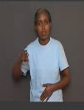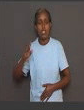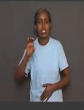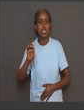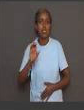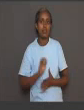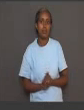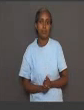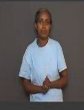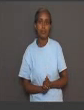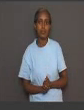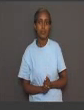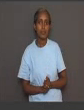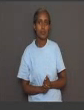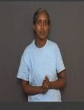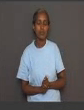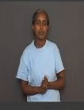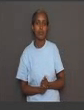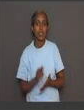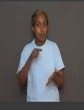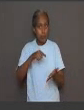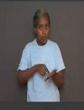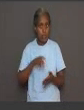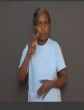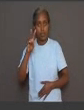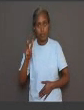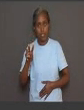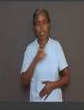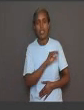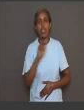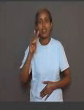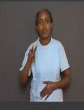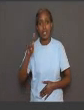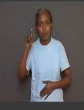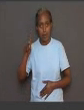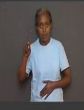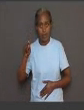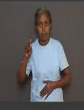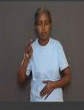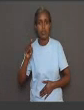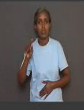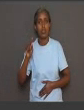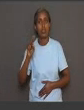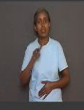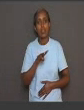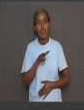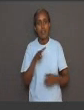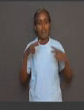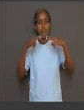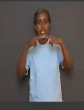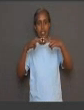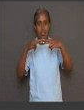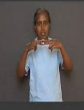C. The points V and V prime are